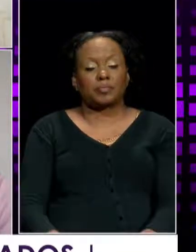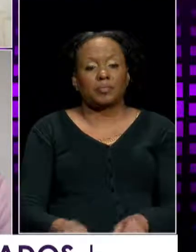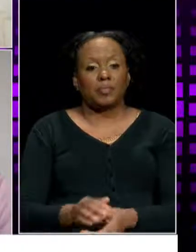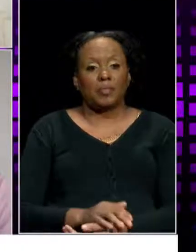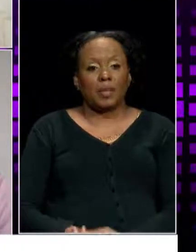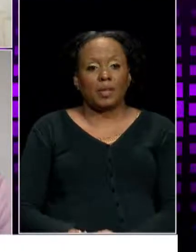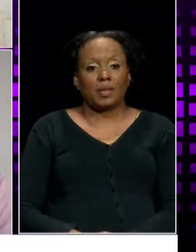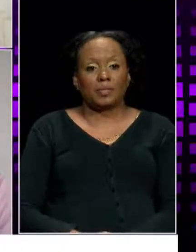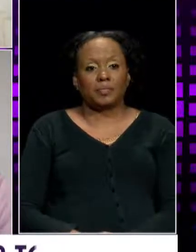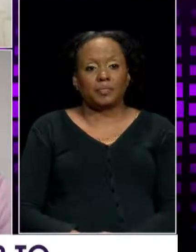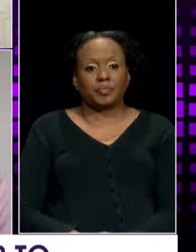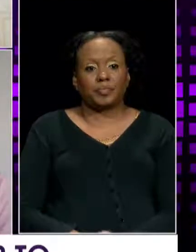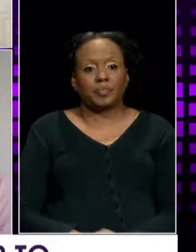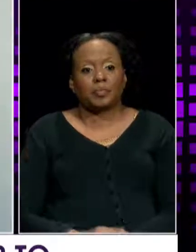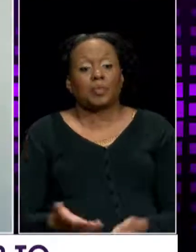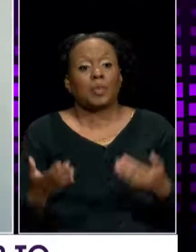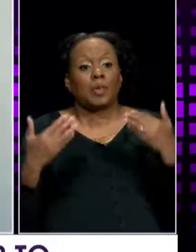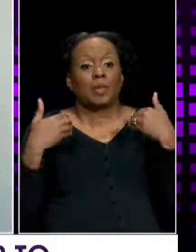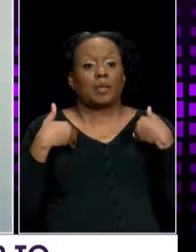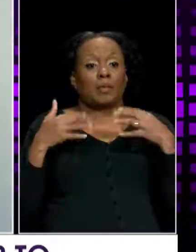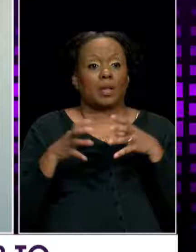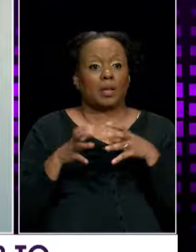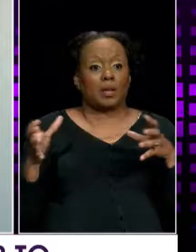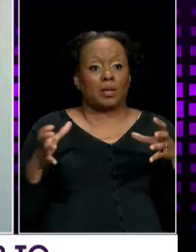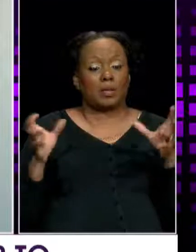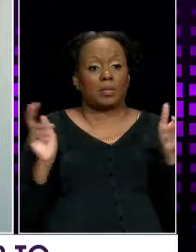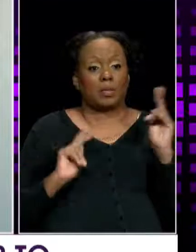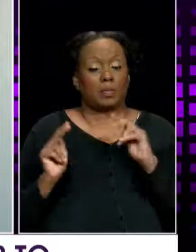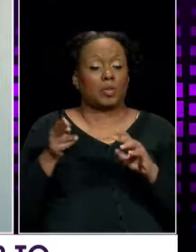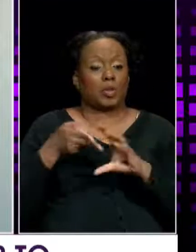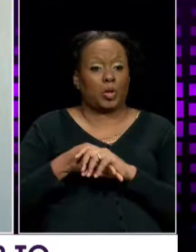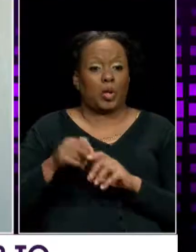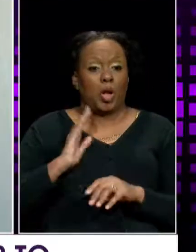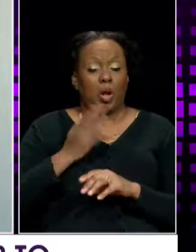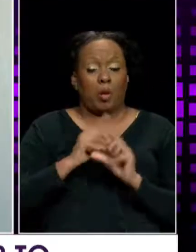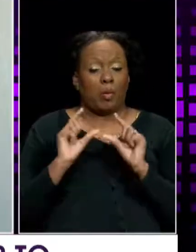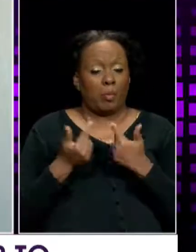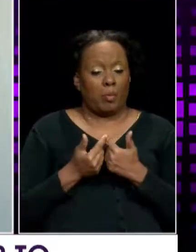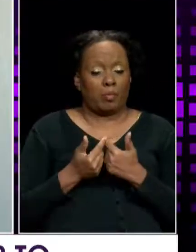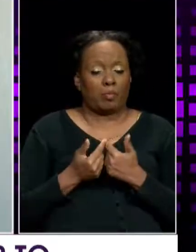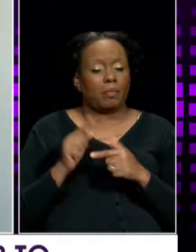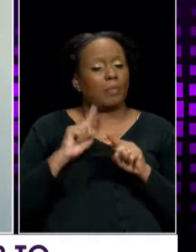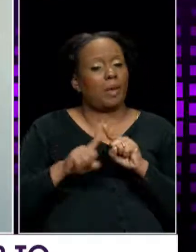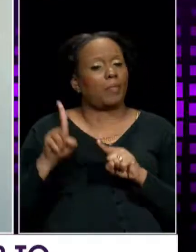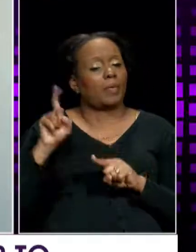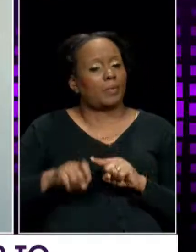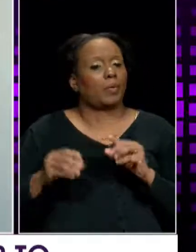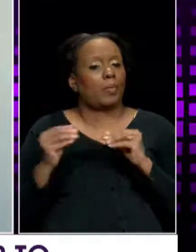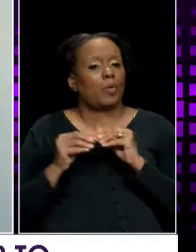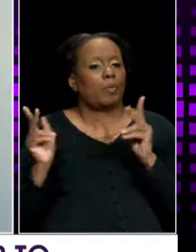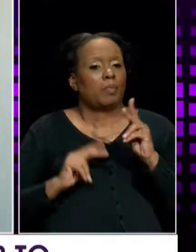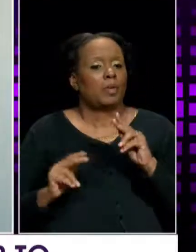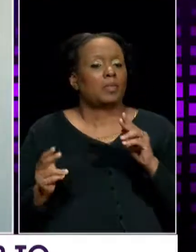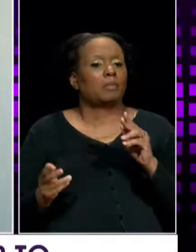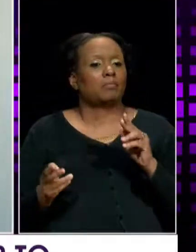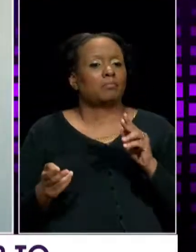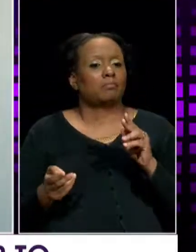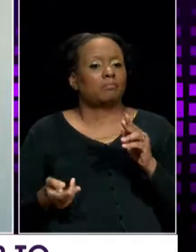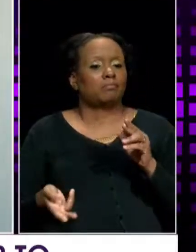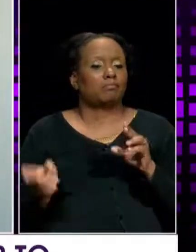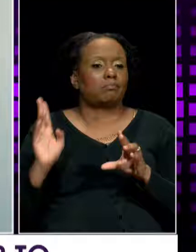of reporters that have signed up, but we do need more, and we do need guys to sign up. We need,